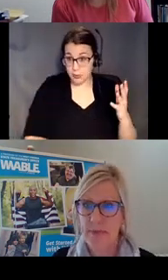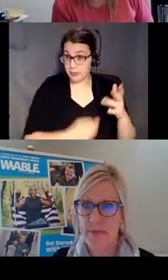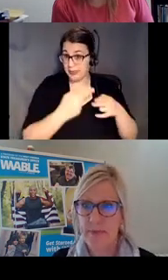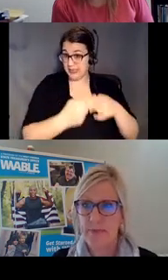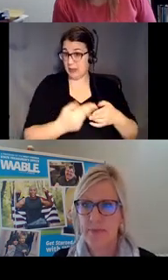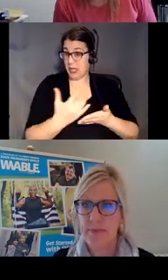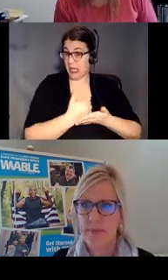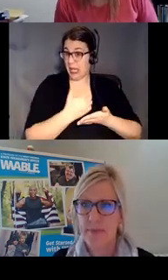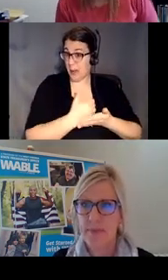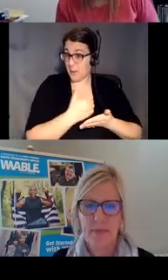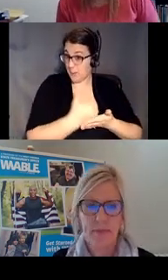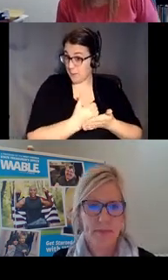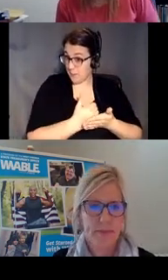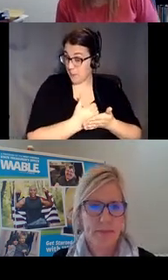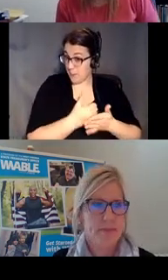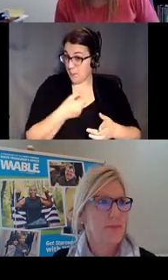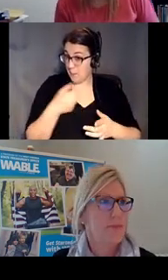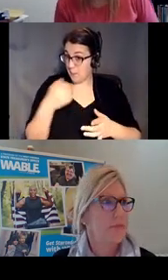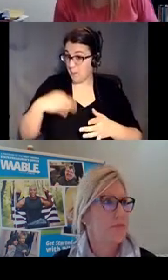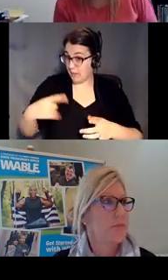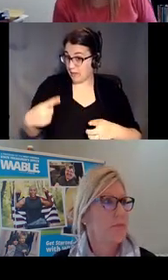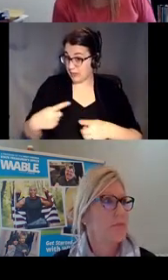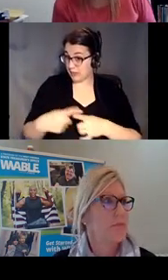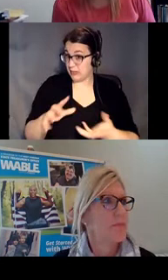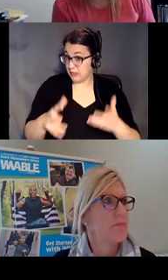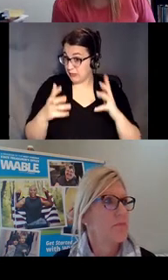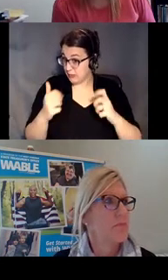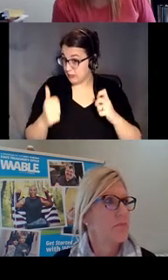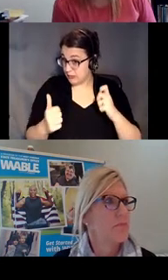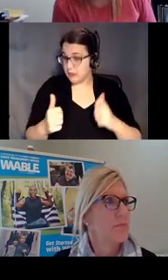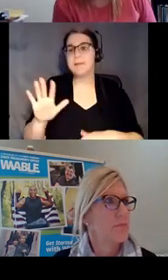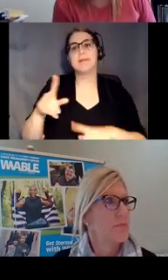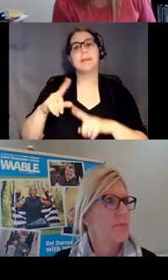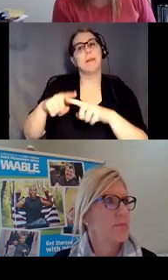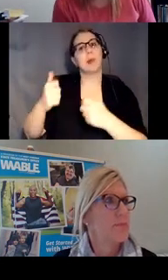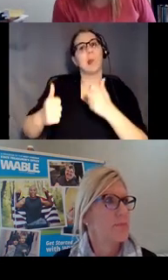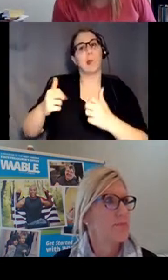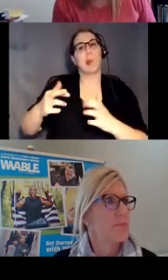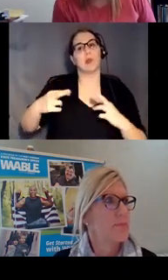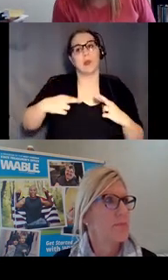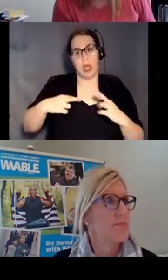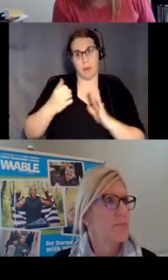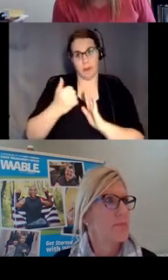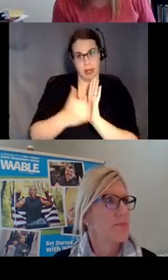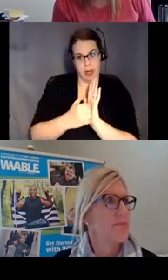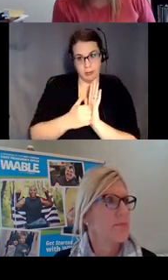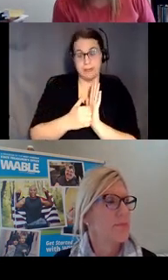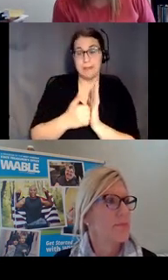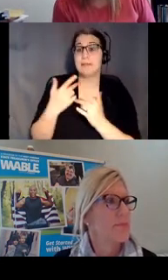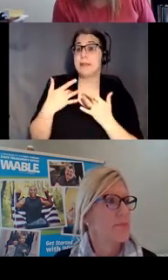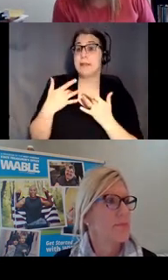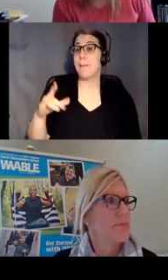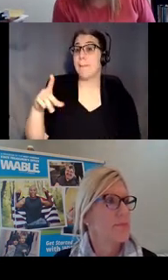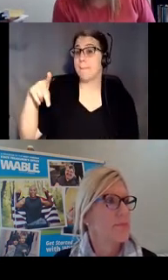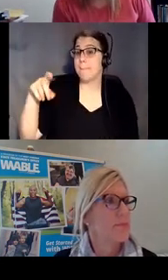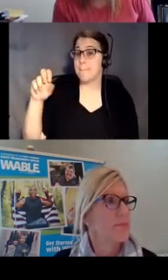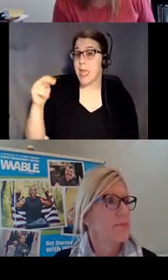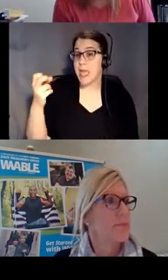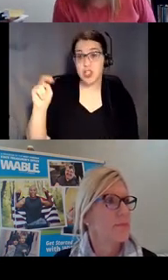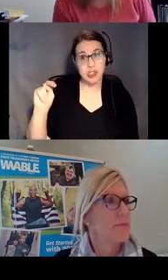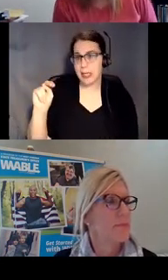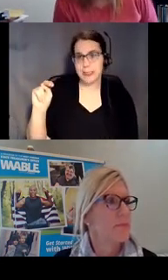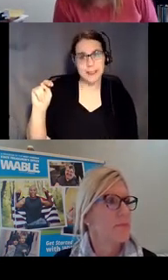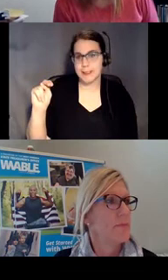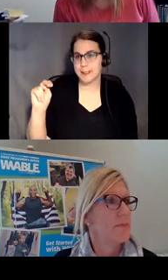benefits? So it depends what retirement account we're talking about. Generally, pensions are not able to be